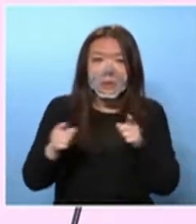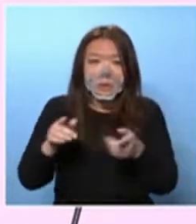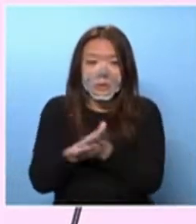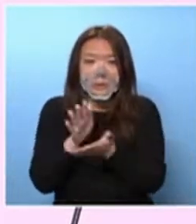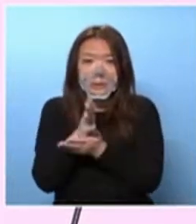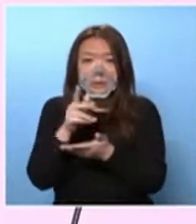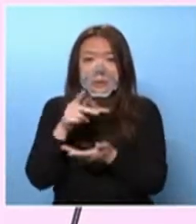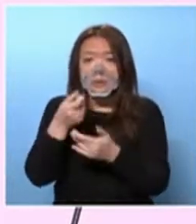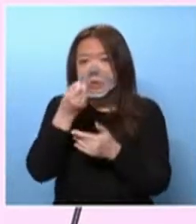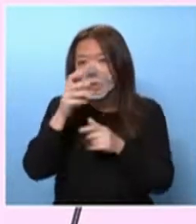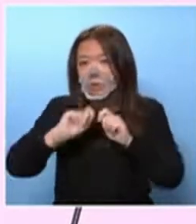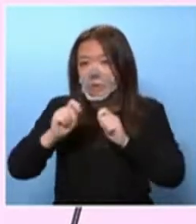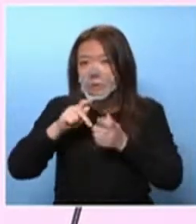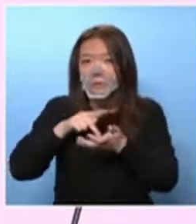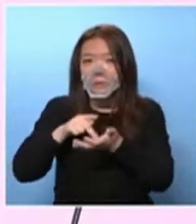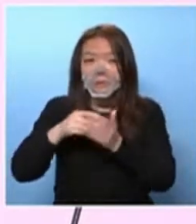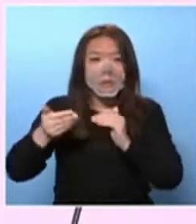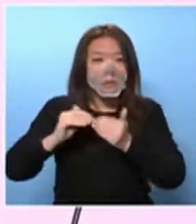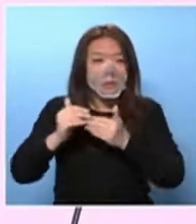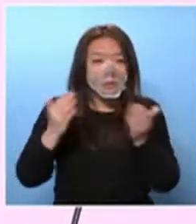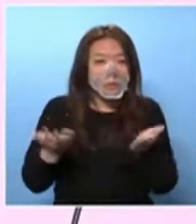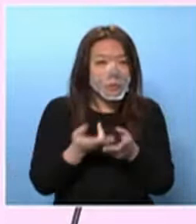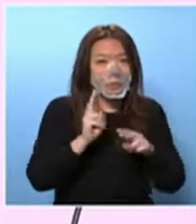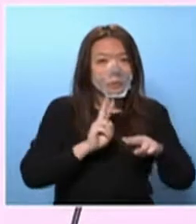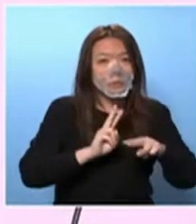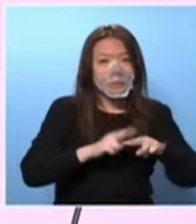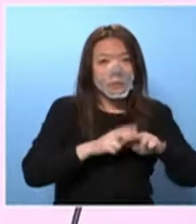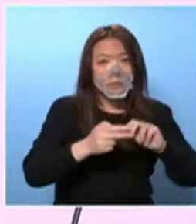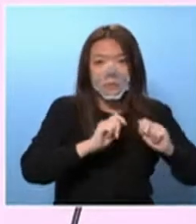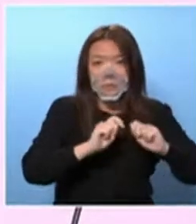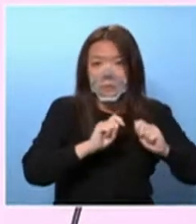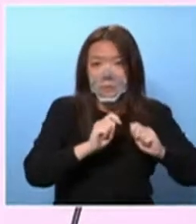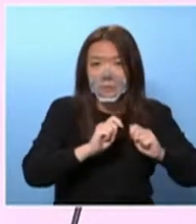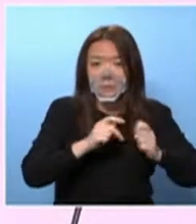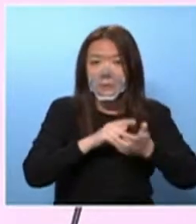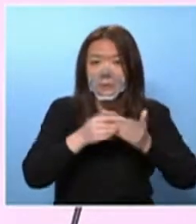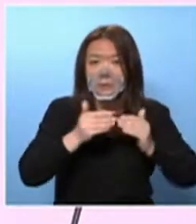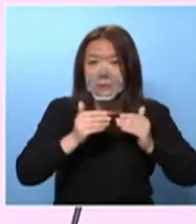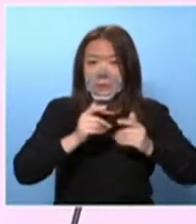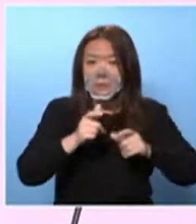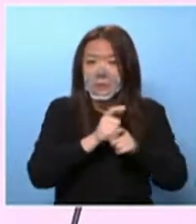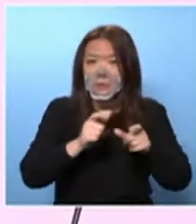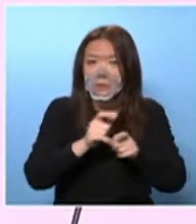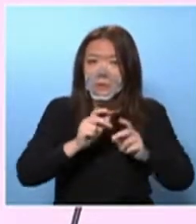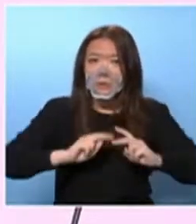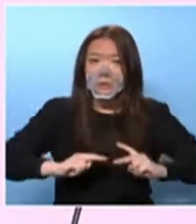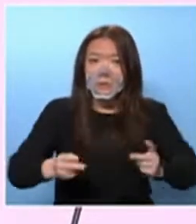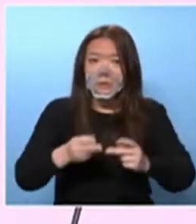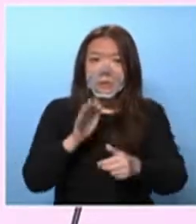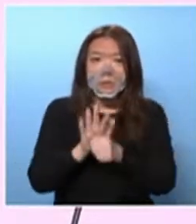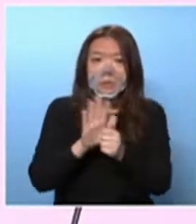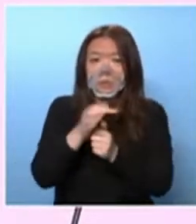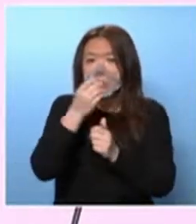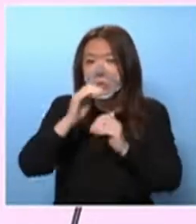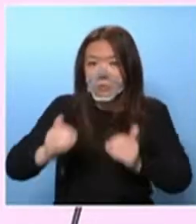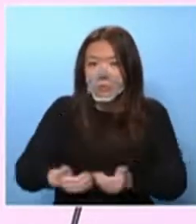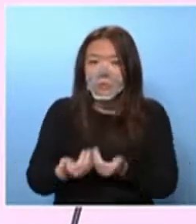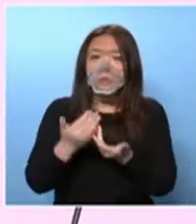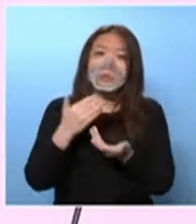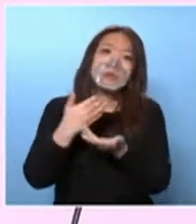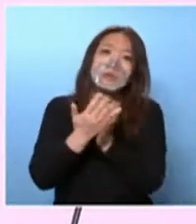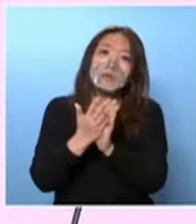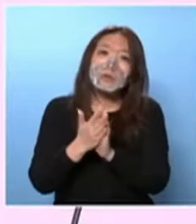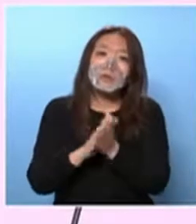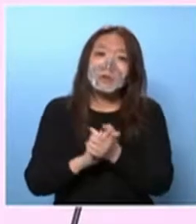bonds, and Hong Kong dollar bonds with longer tenor under government's bond programs to foster the development of local RMB and green bond